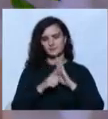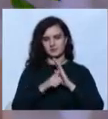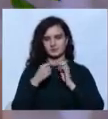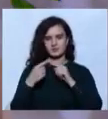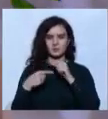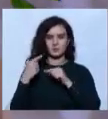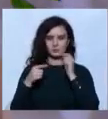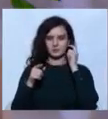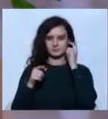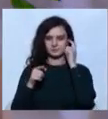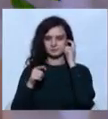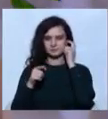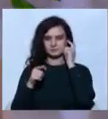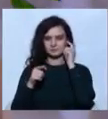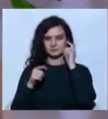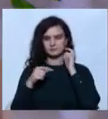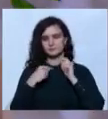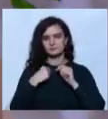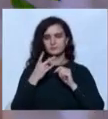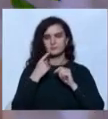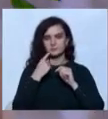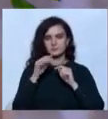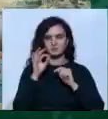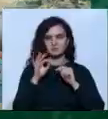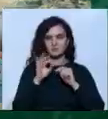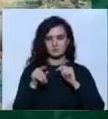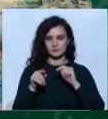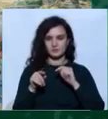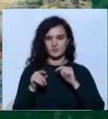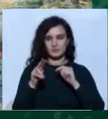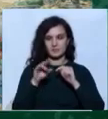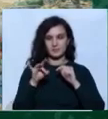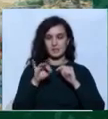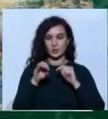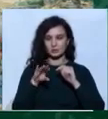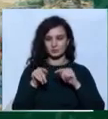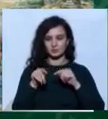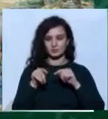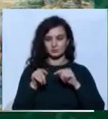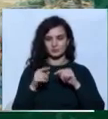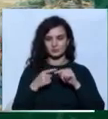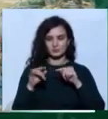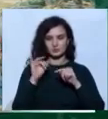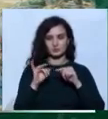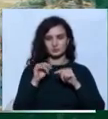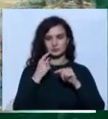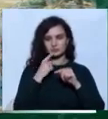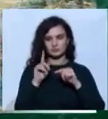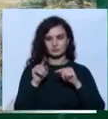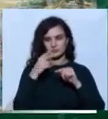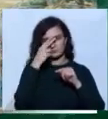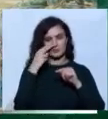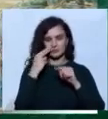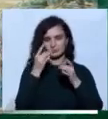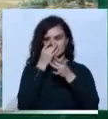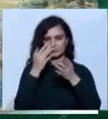century, Samantha, and I suppose we should say something about pirates in general. Some historians say the pirate